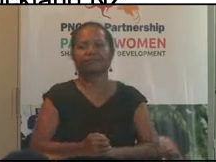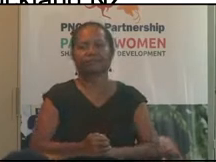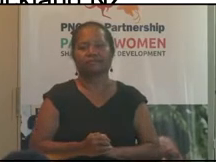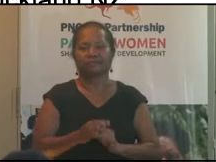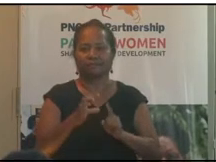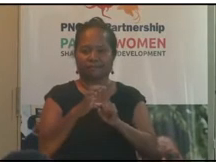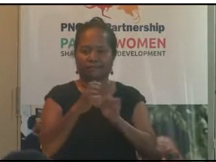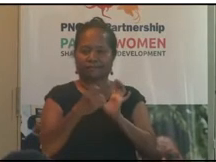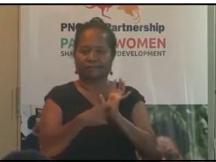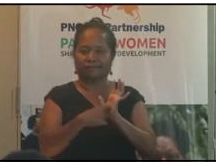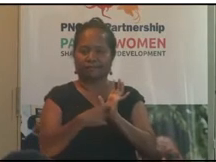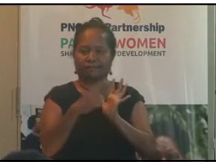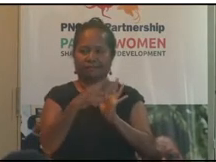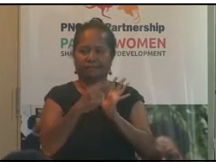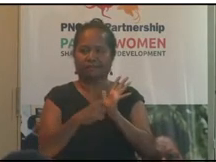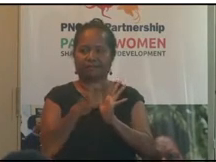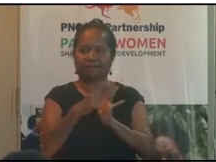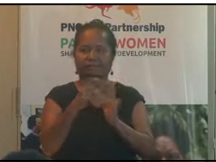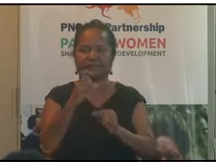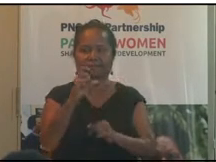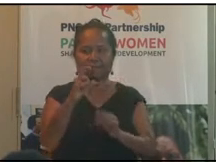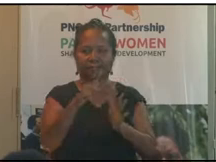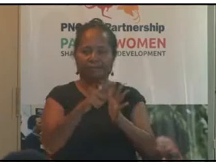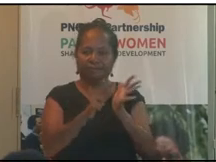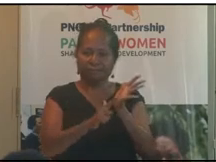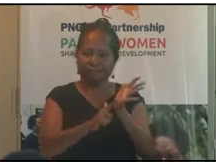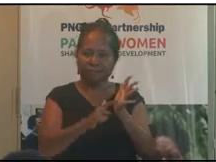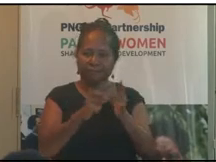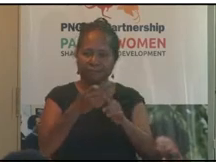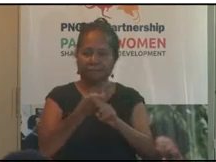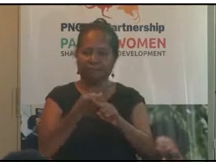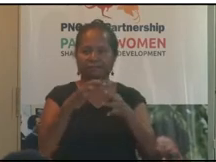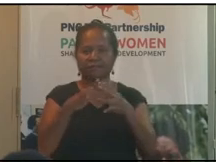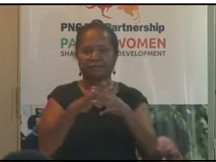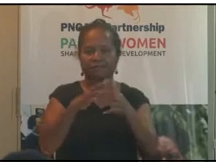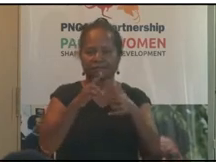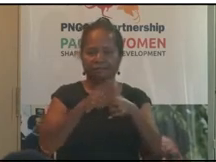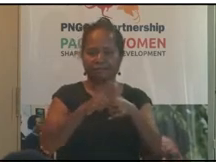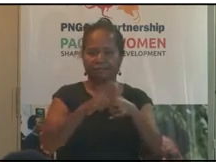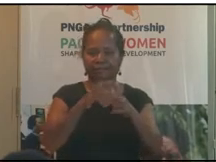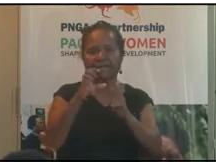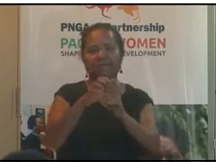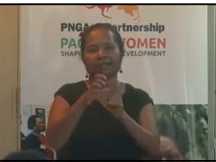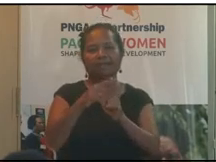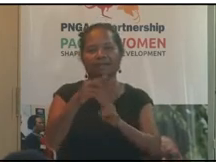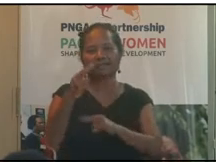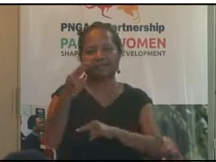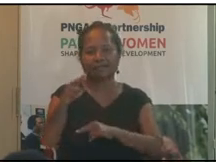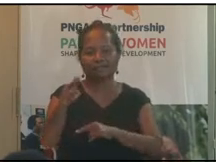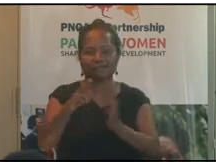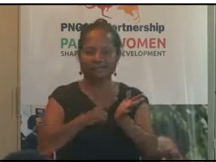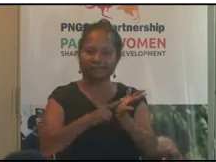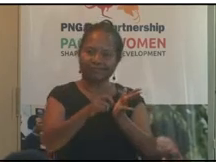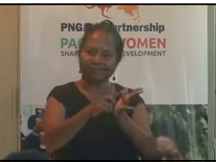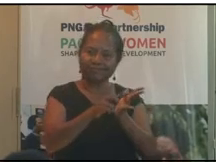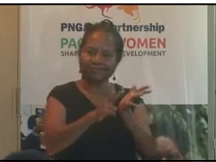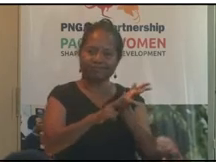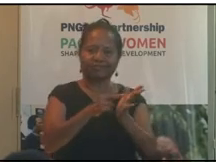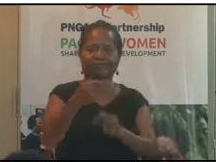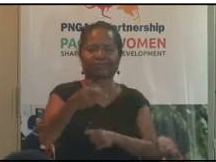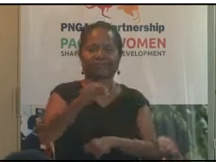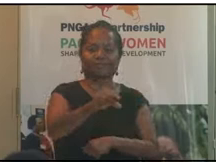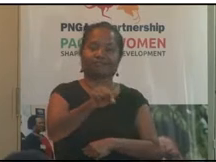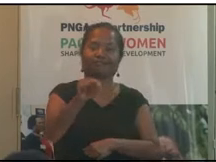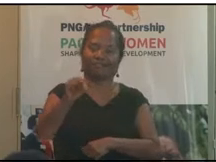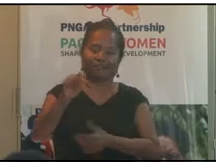Dr. Eric Kwa was appointed Attorney General of Papua New Guinea in December 2020. In November 2018, he was appointed